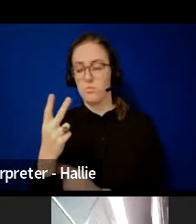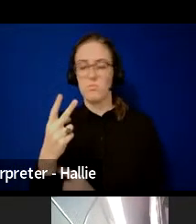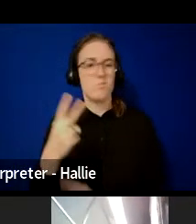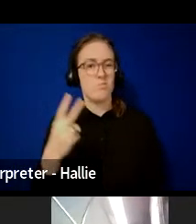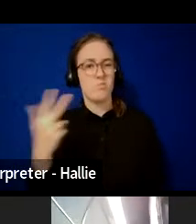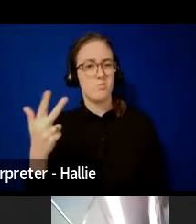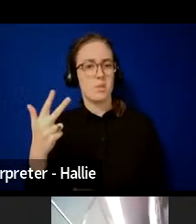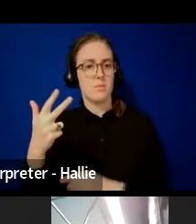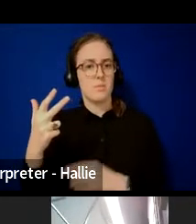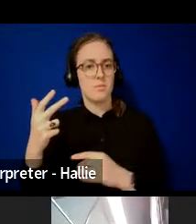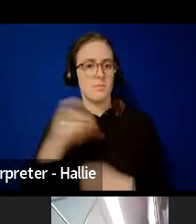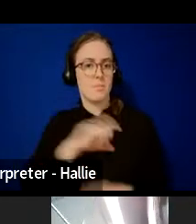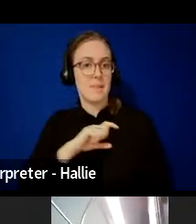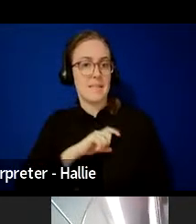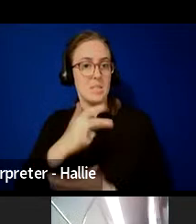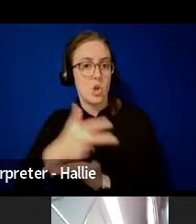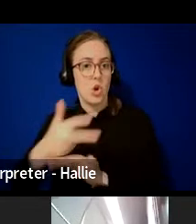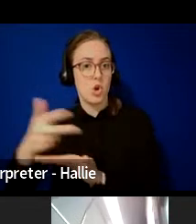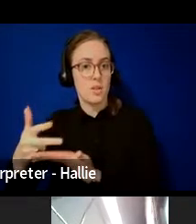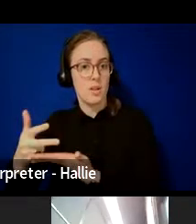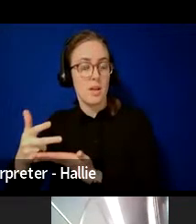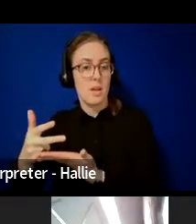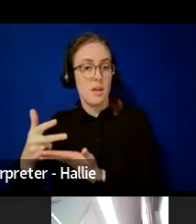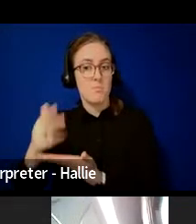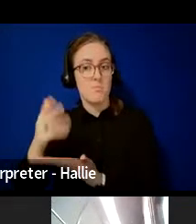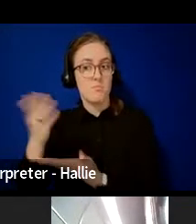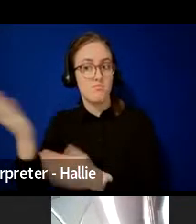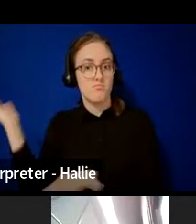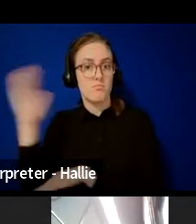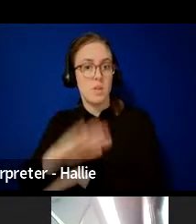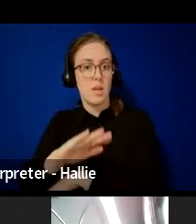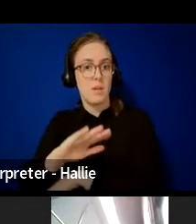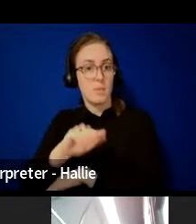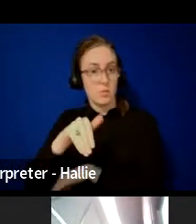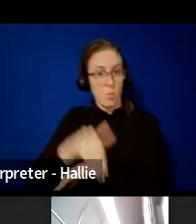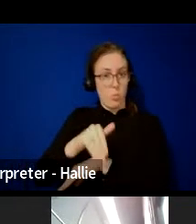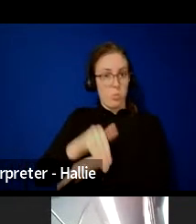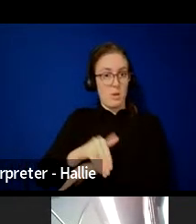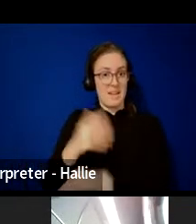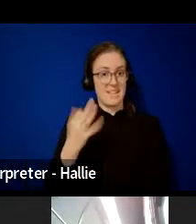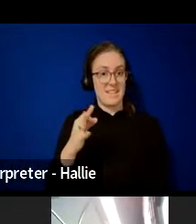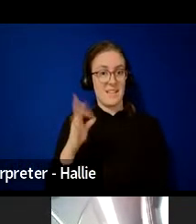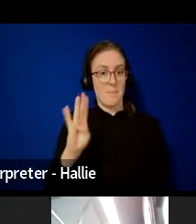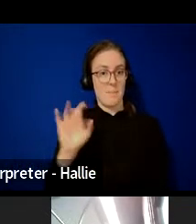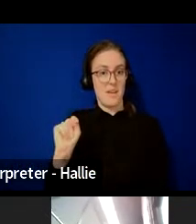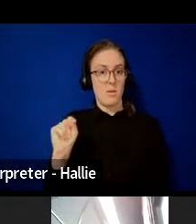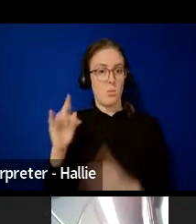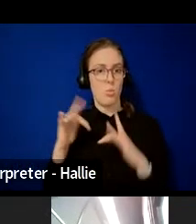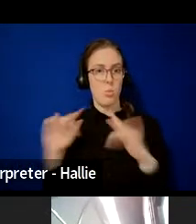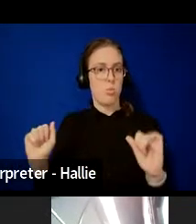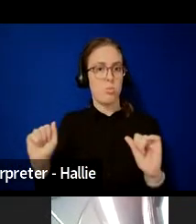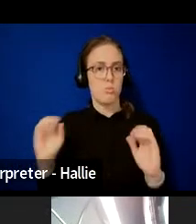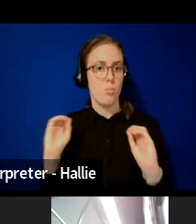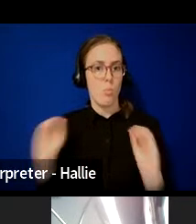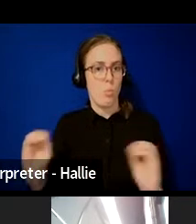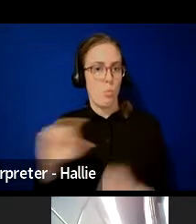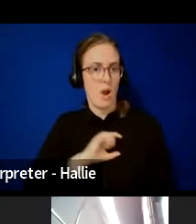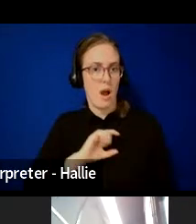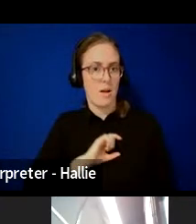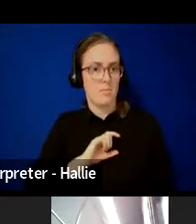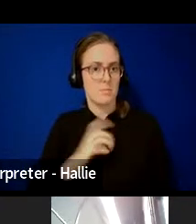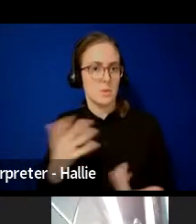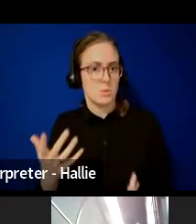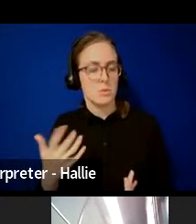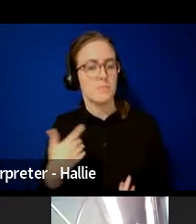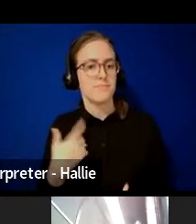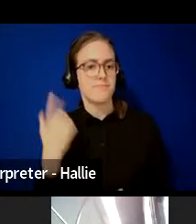the day, we have no presence down at 19th and Benning. So this is just a request that I'm just relaying because it's been coming to me from my constituents. So I wanted to give